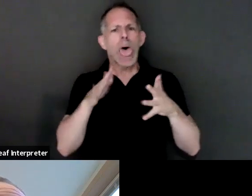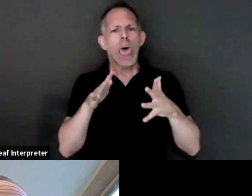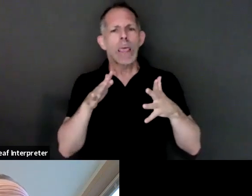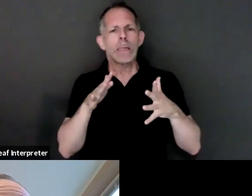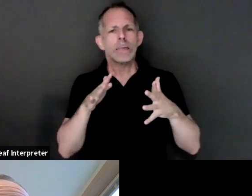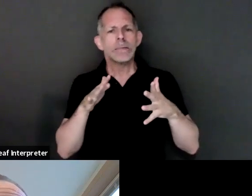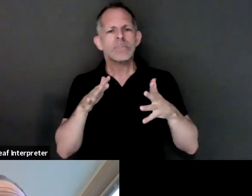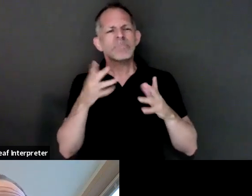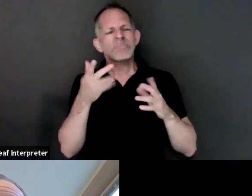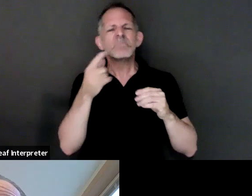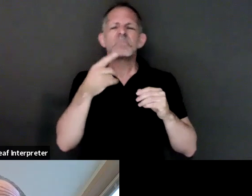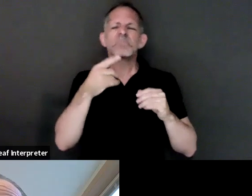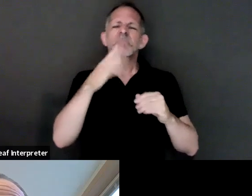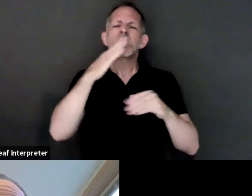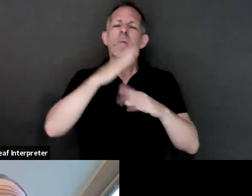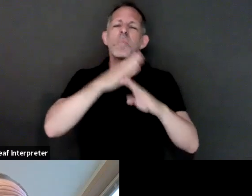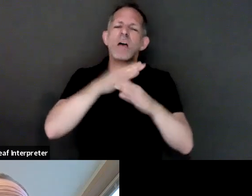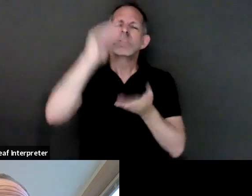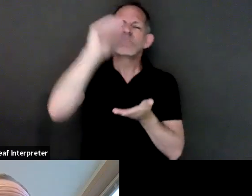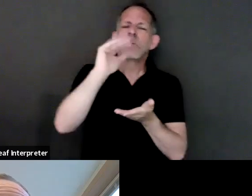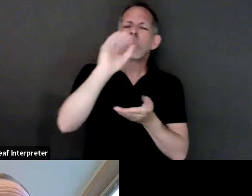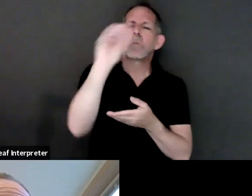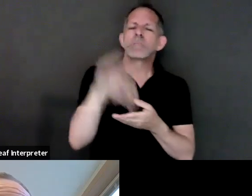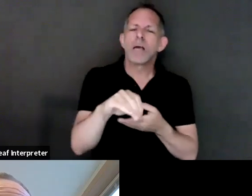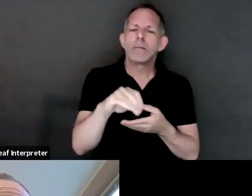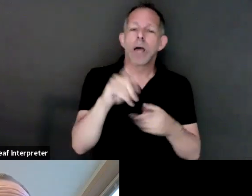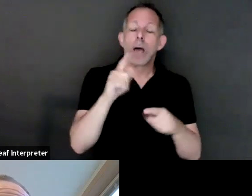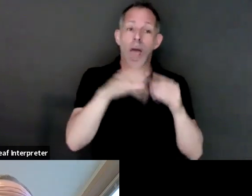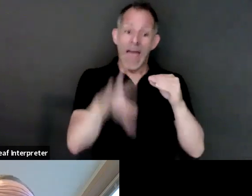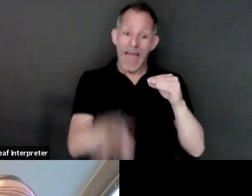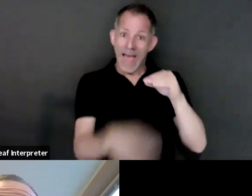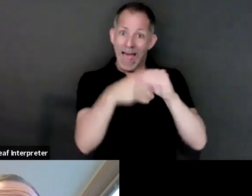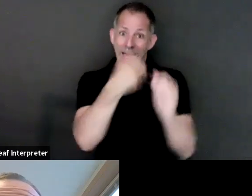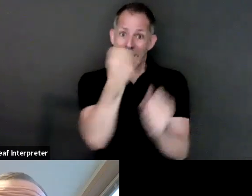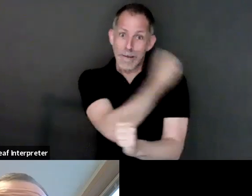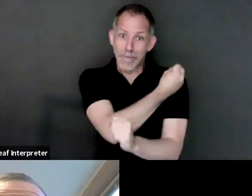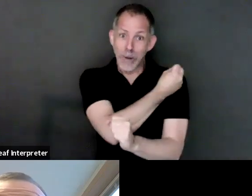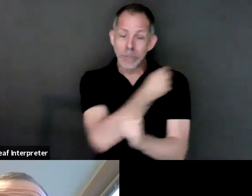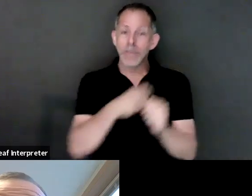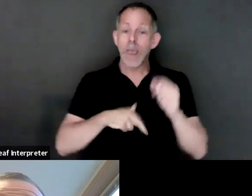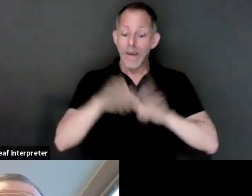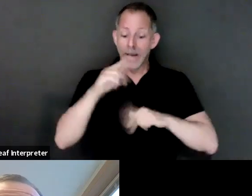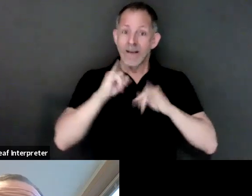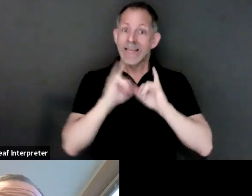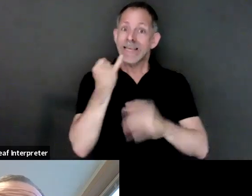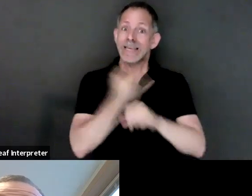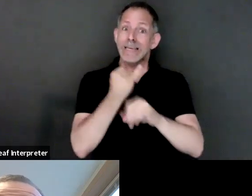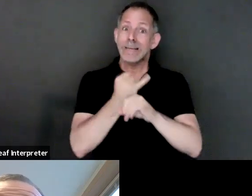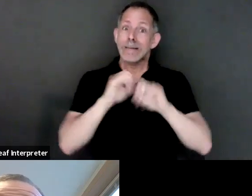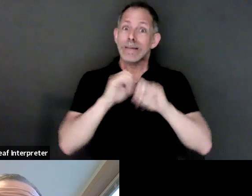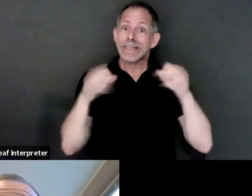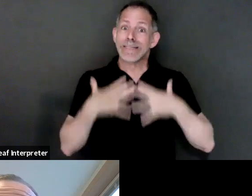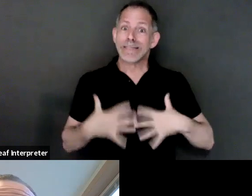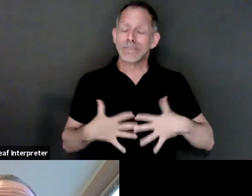death in moderate to severely immunosuppressed individuals. The Centers for Disease Control staff and the Advisory Committee on